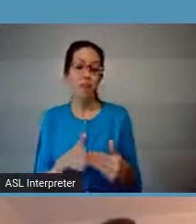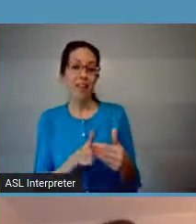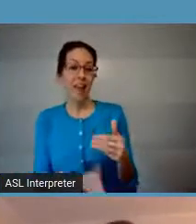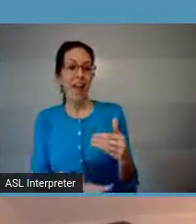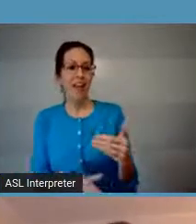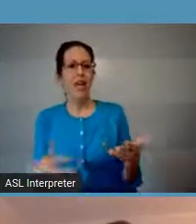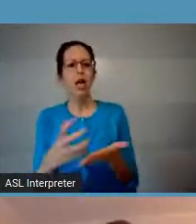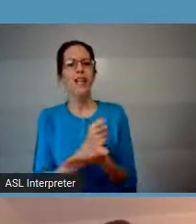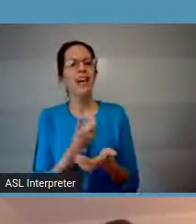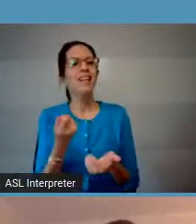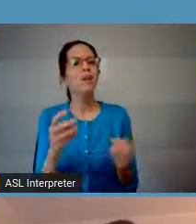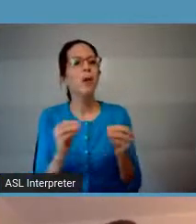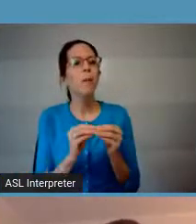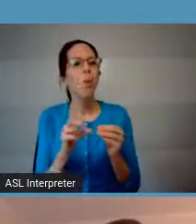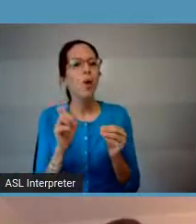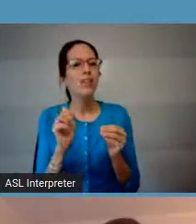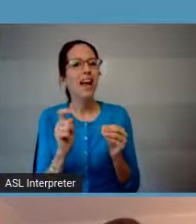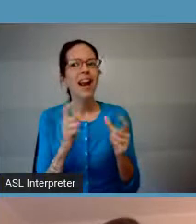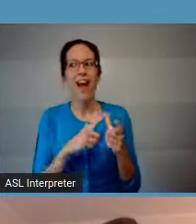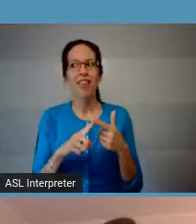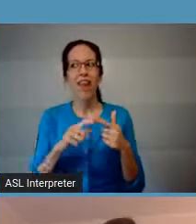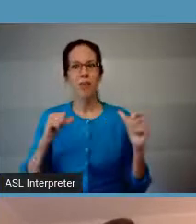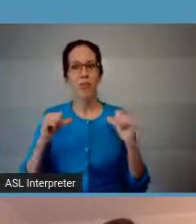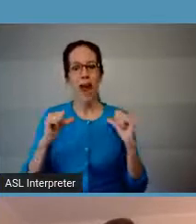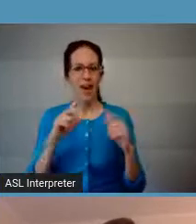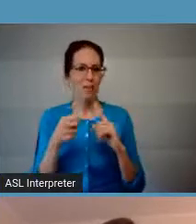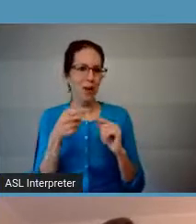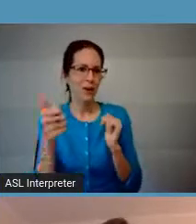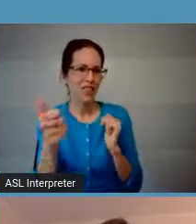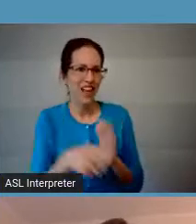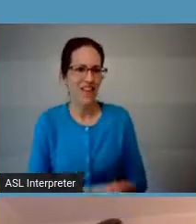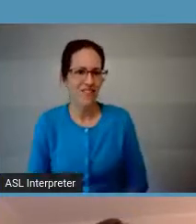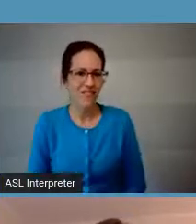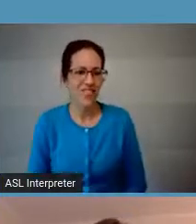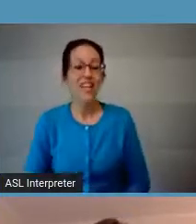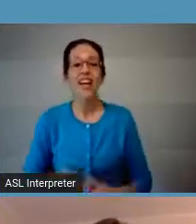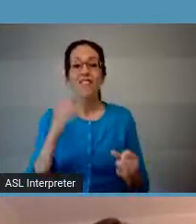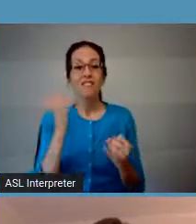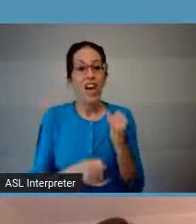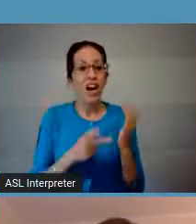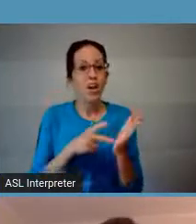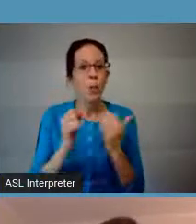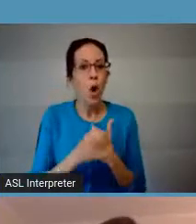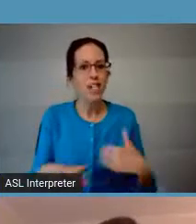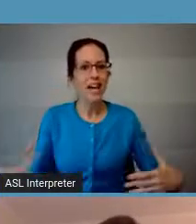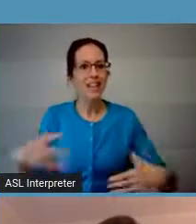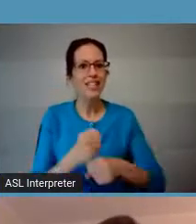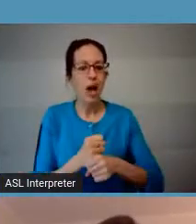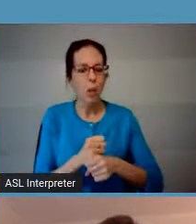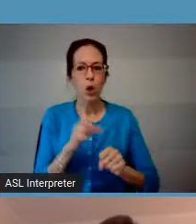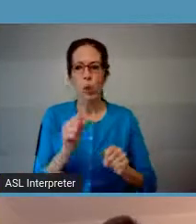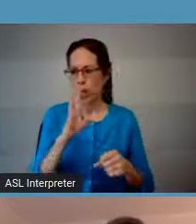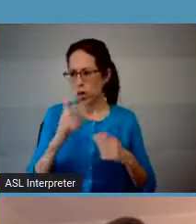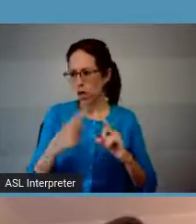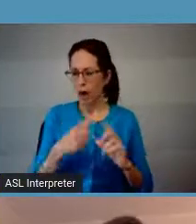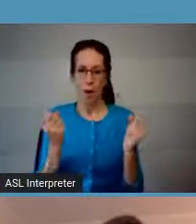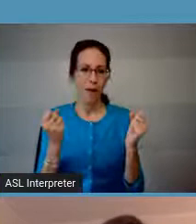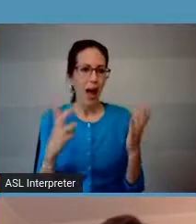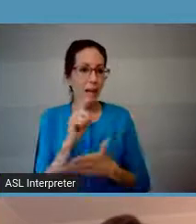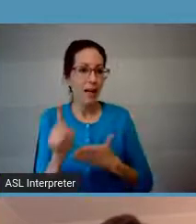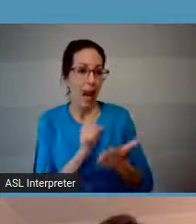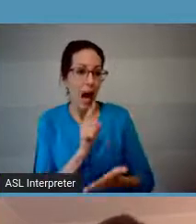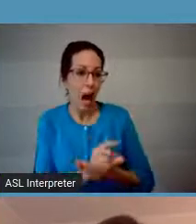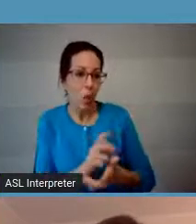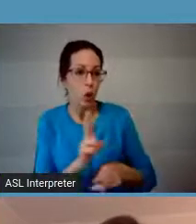so you can brag on yourself. This final project summary is where you talk about how many hours were spent and how many records were